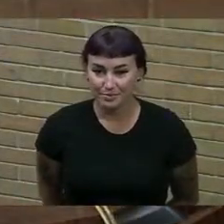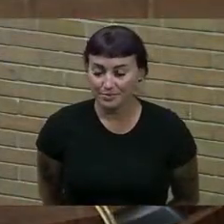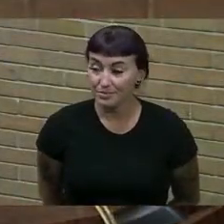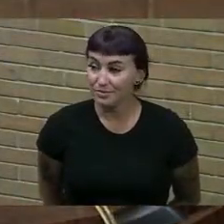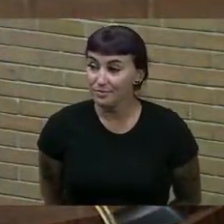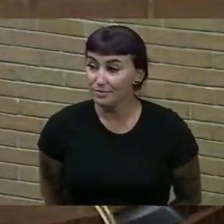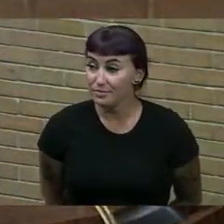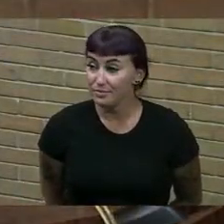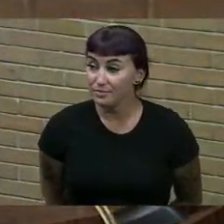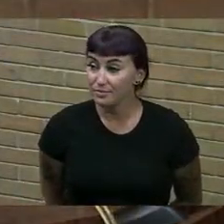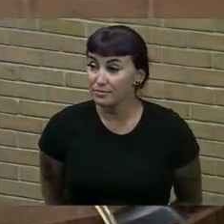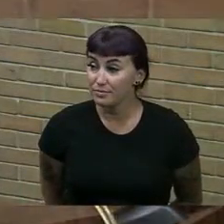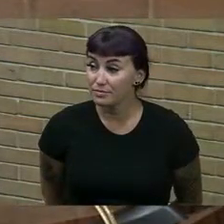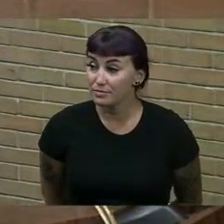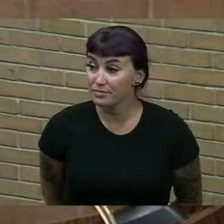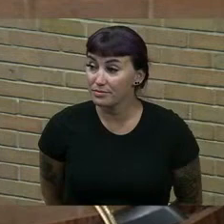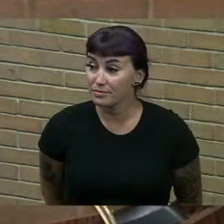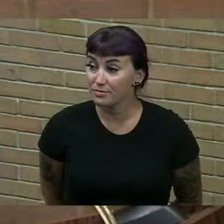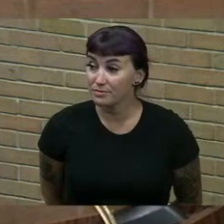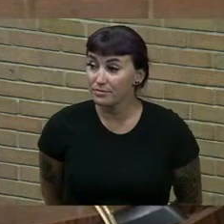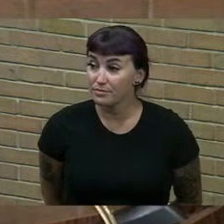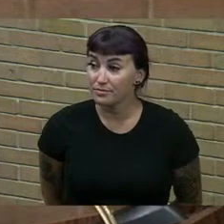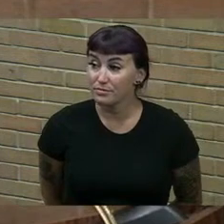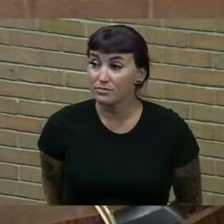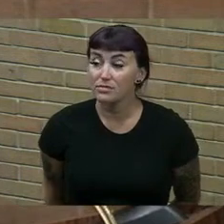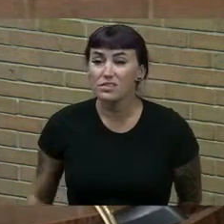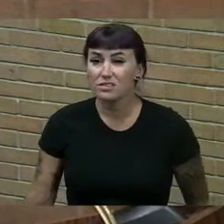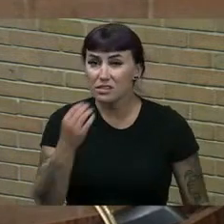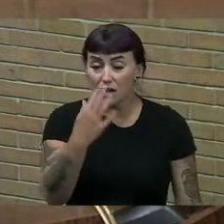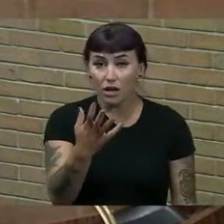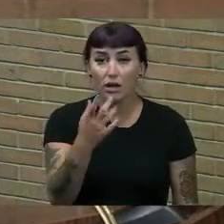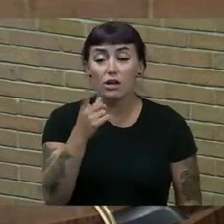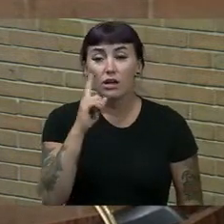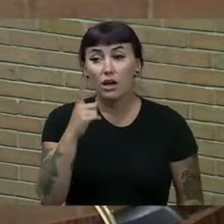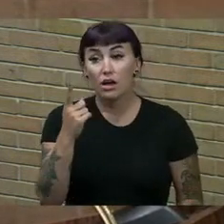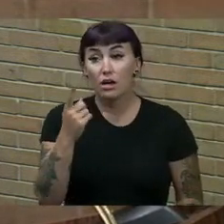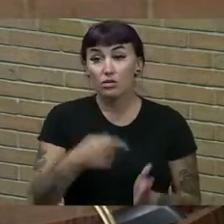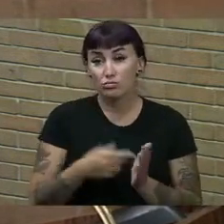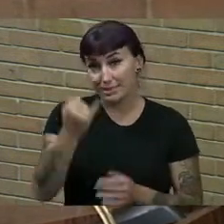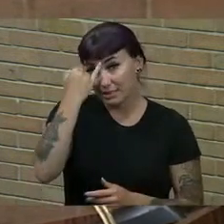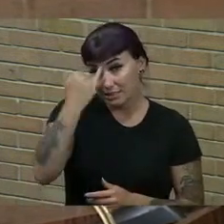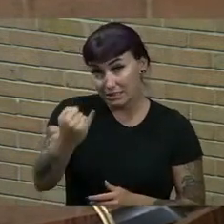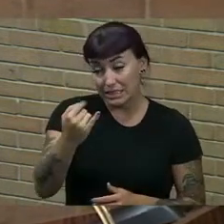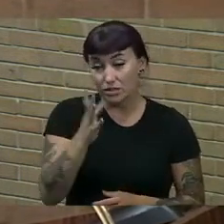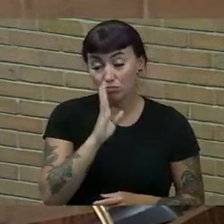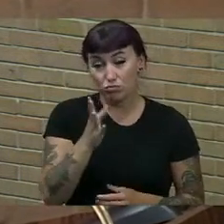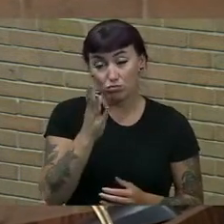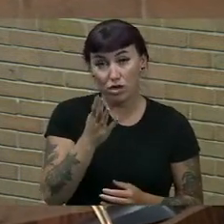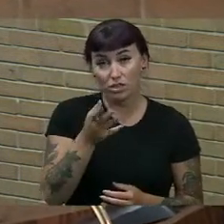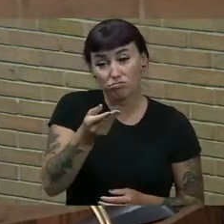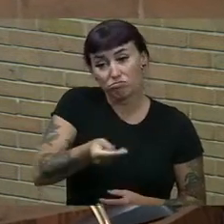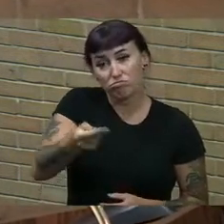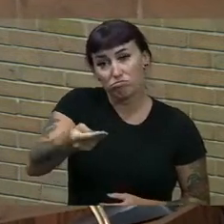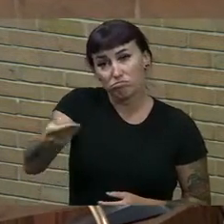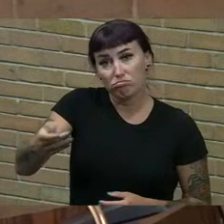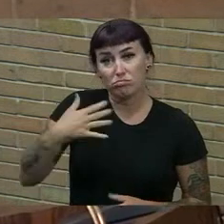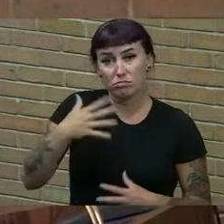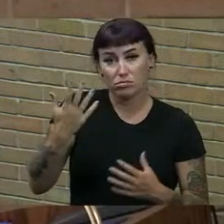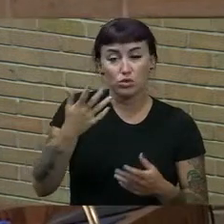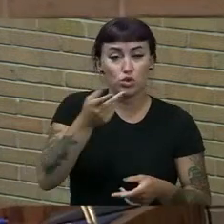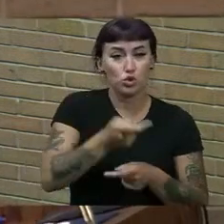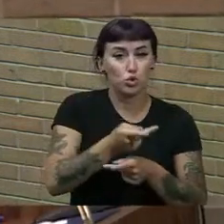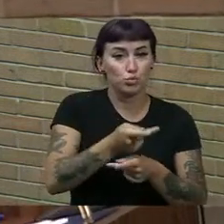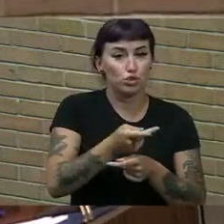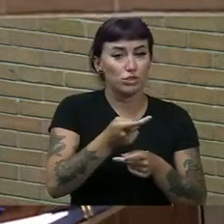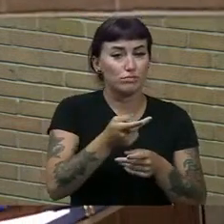And if I might, the truth is that this idea got passed along simply at Superintendent